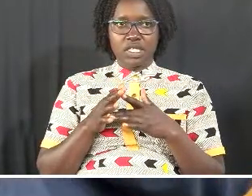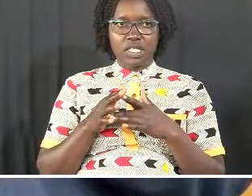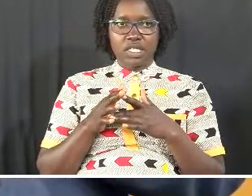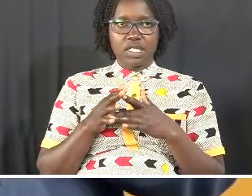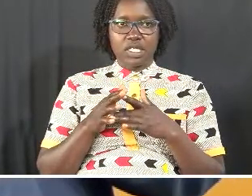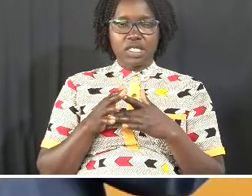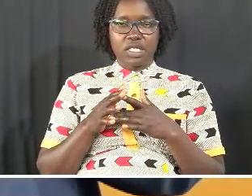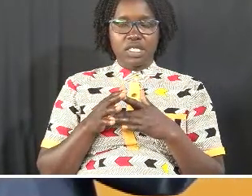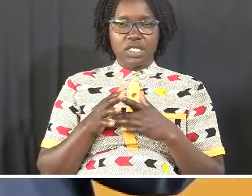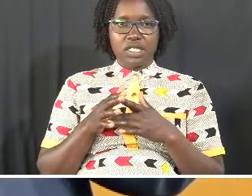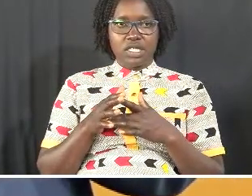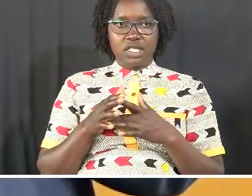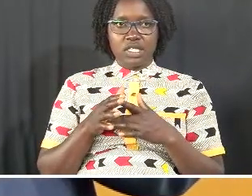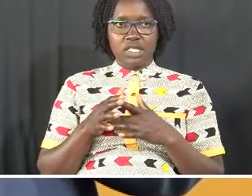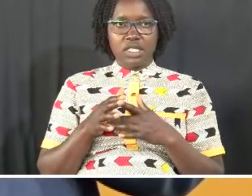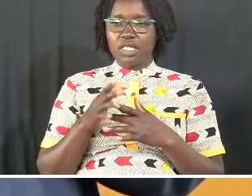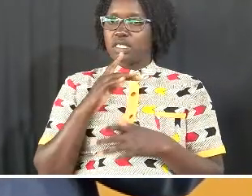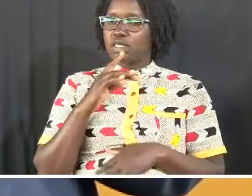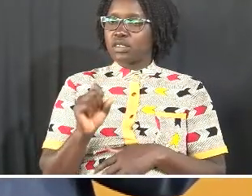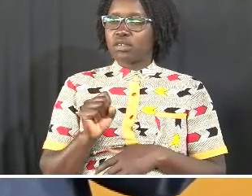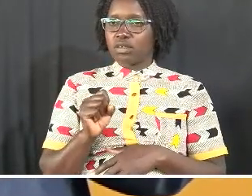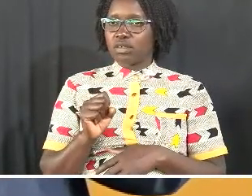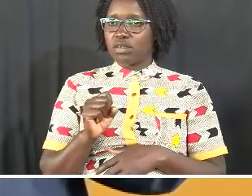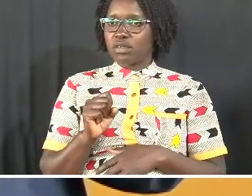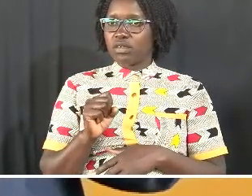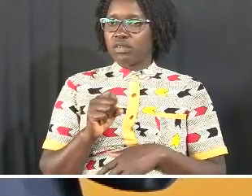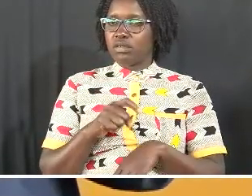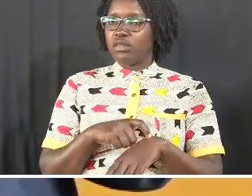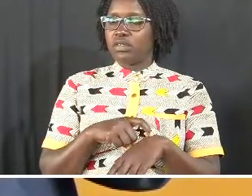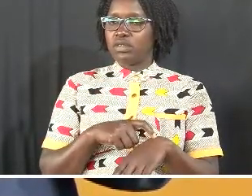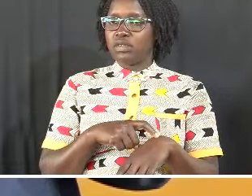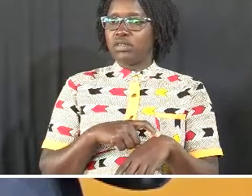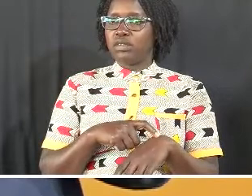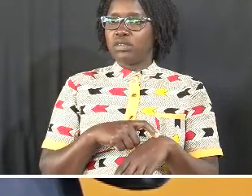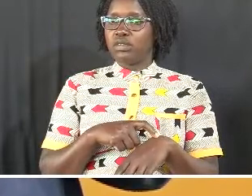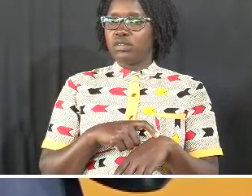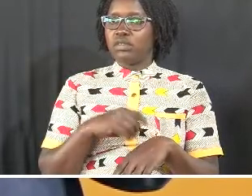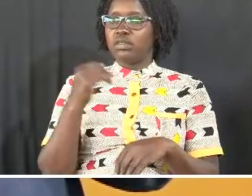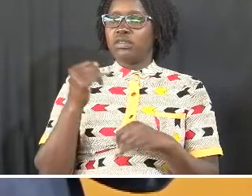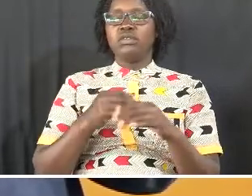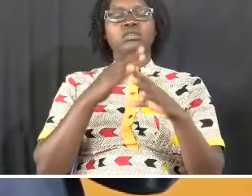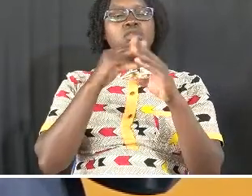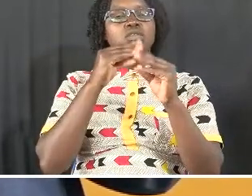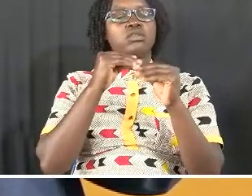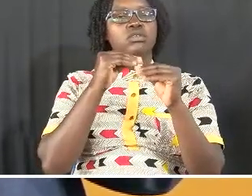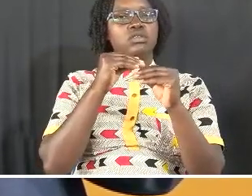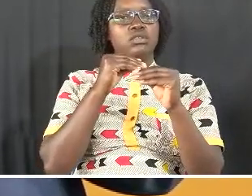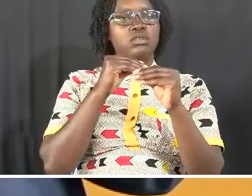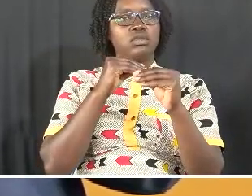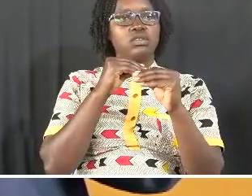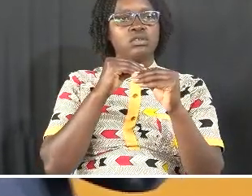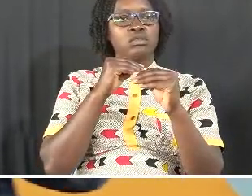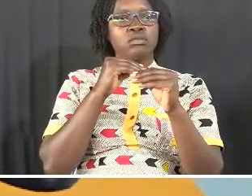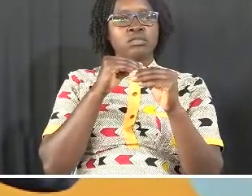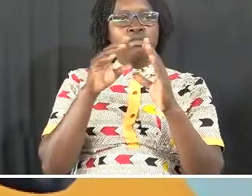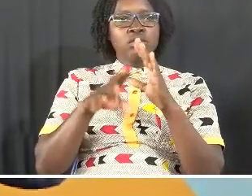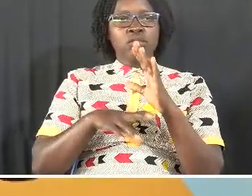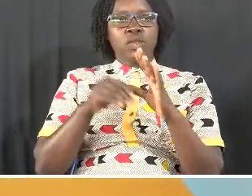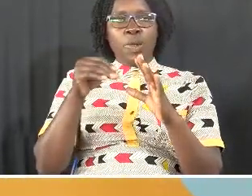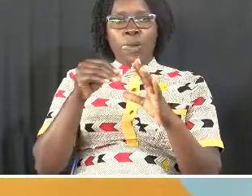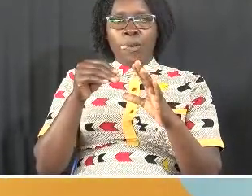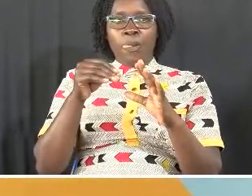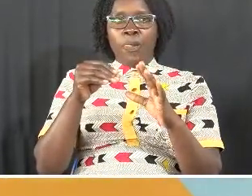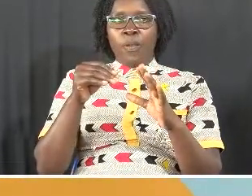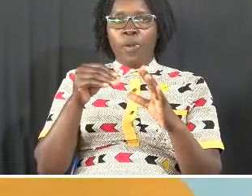calling them back. And so when the final trumpet sounds, you find this group who